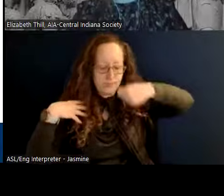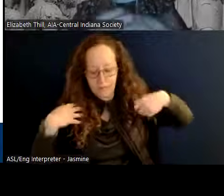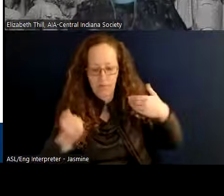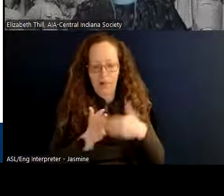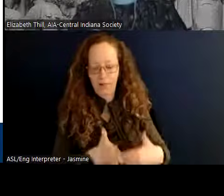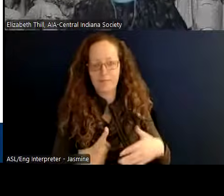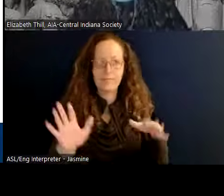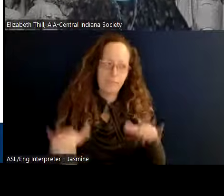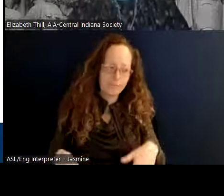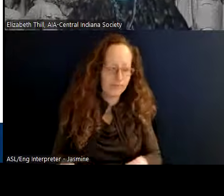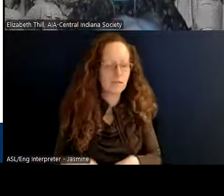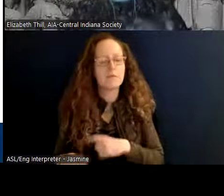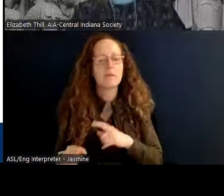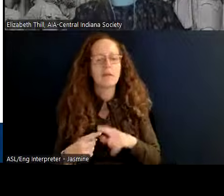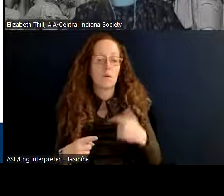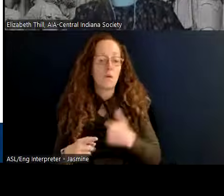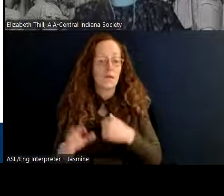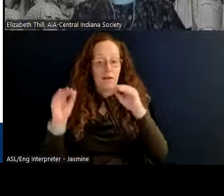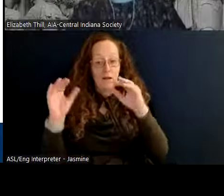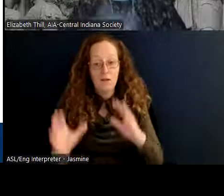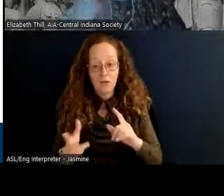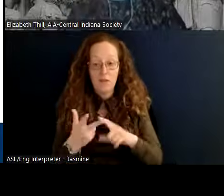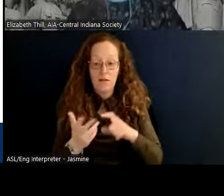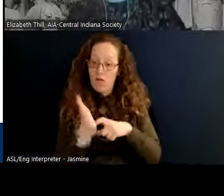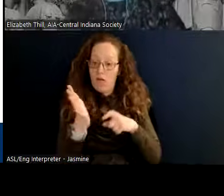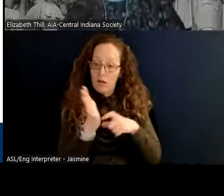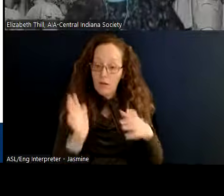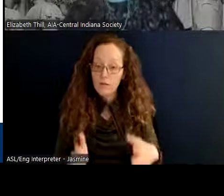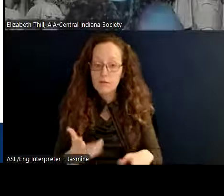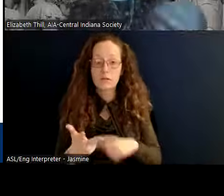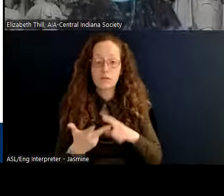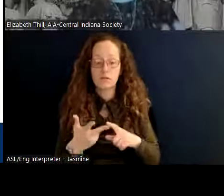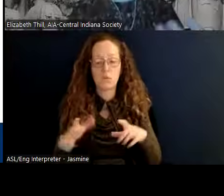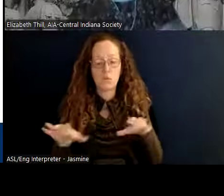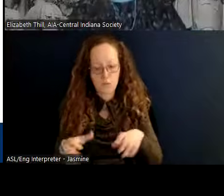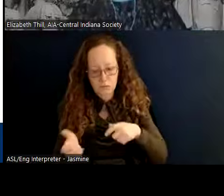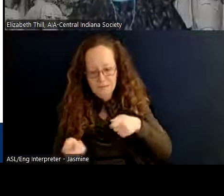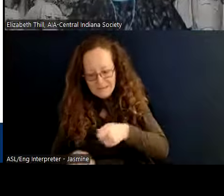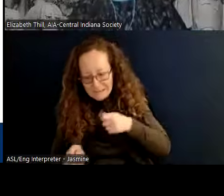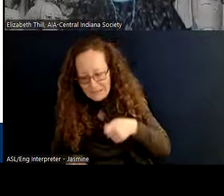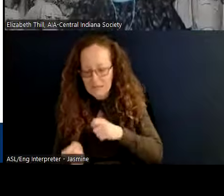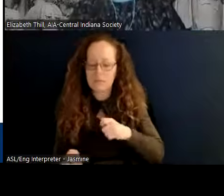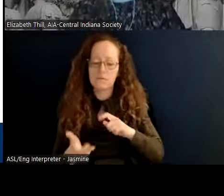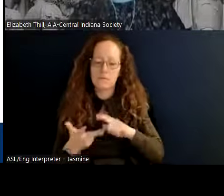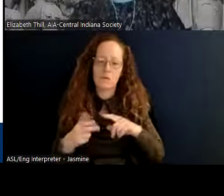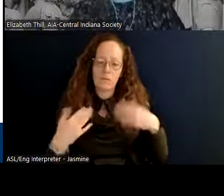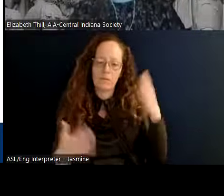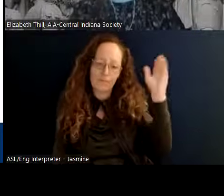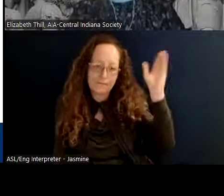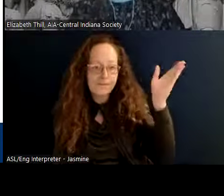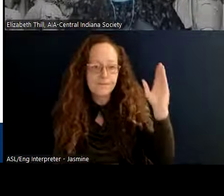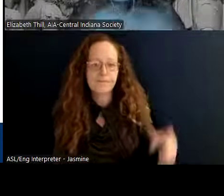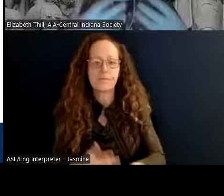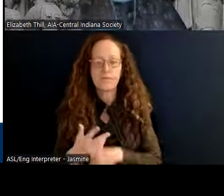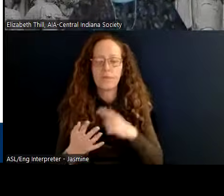are educators, we are archaeologists, we run excavations, we give lectures, and we are